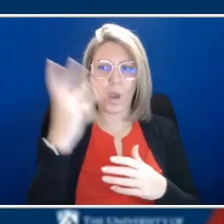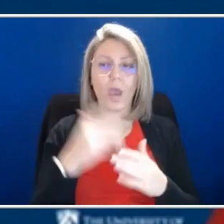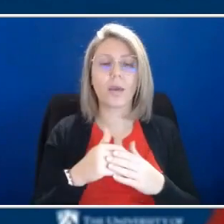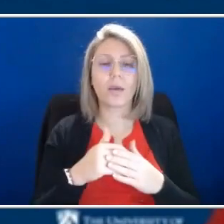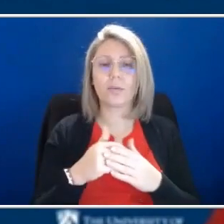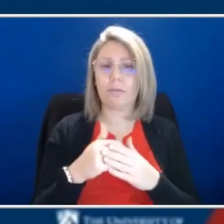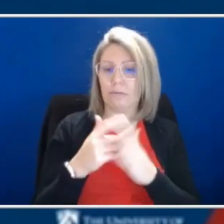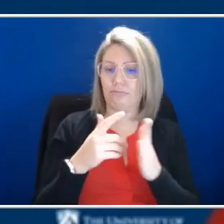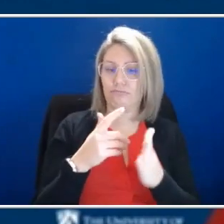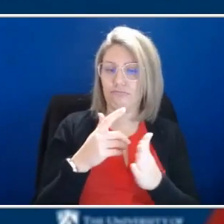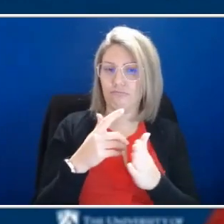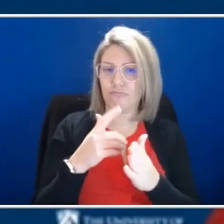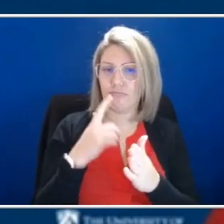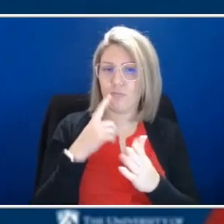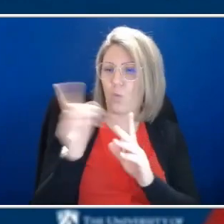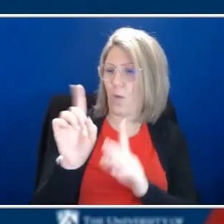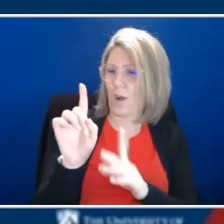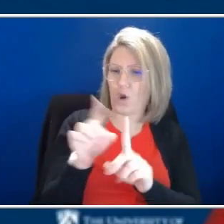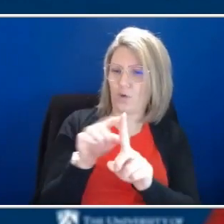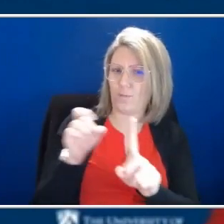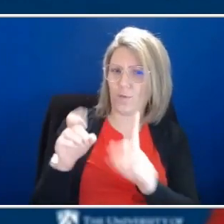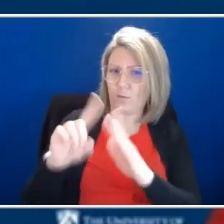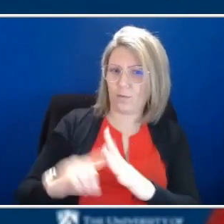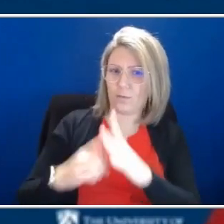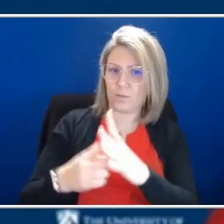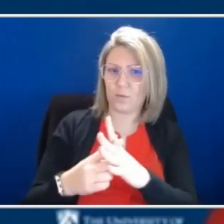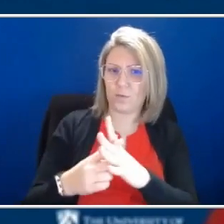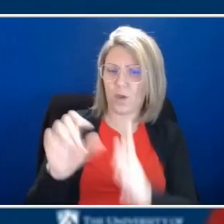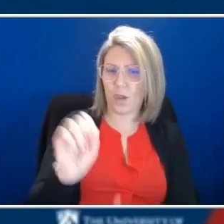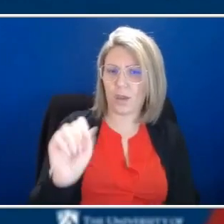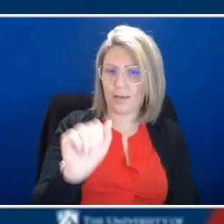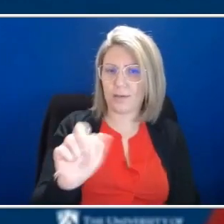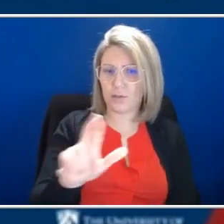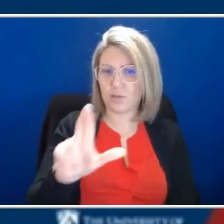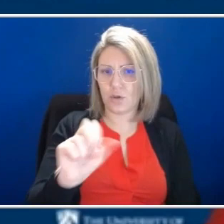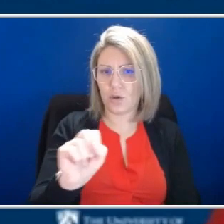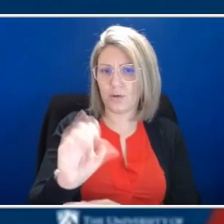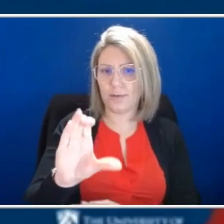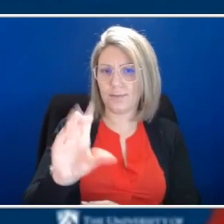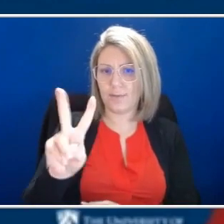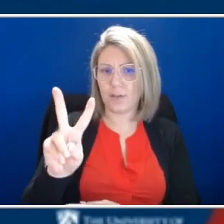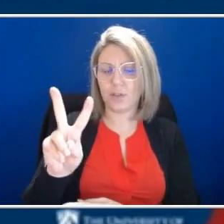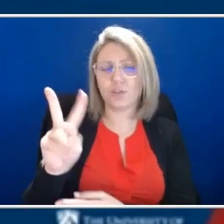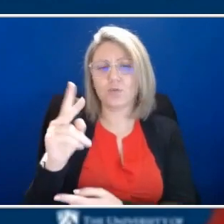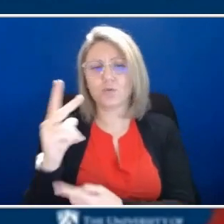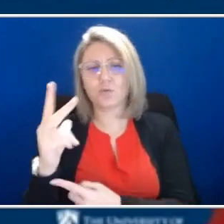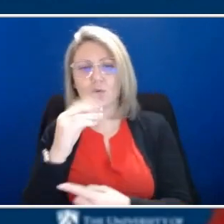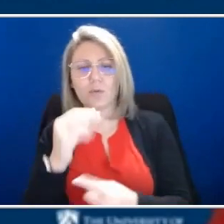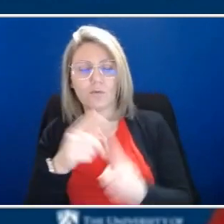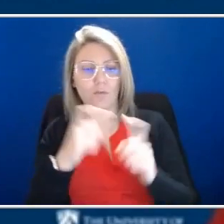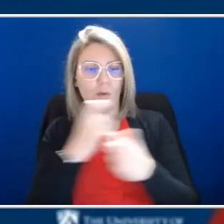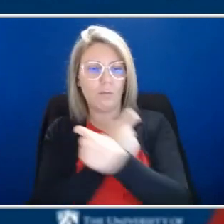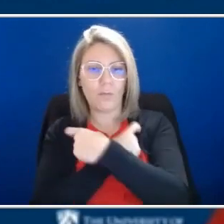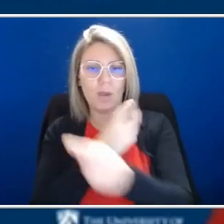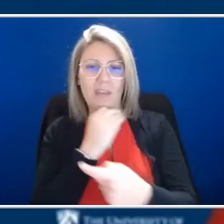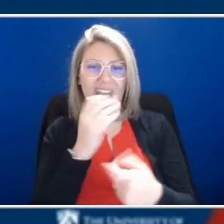for SARS-CoV-1 was, bats. Probably went to another intermediate host and then into humans. And